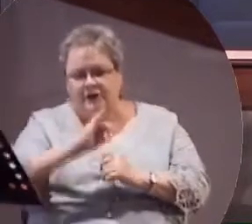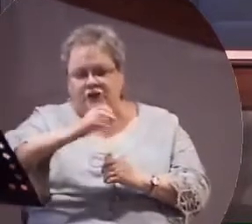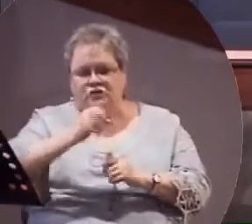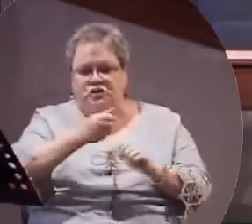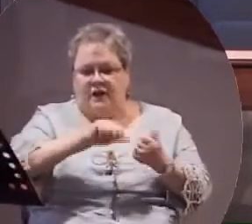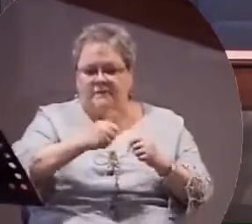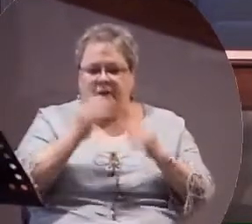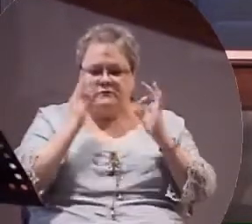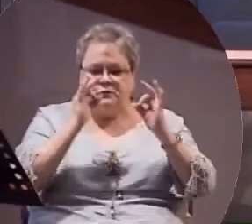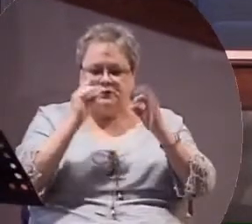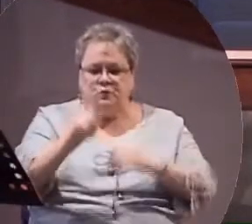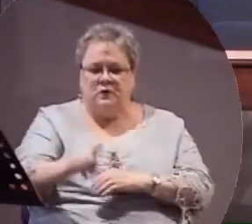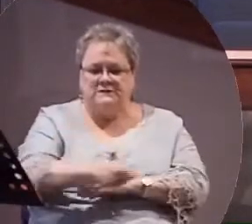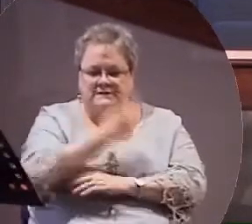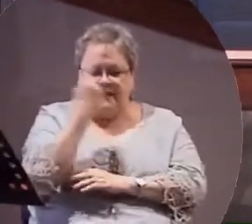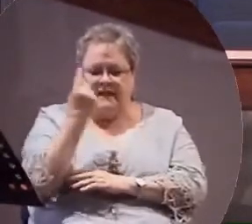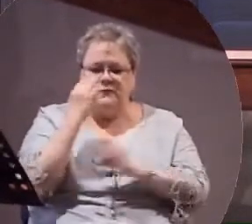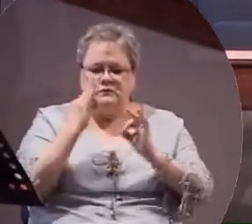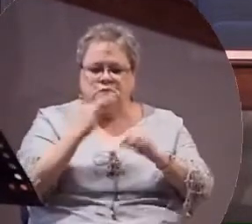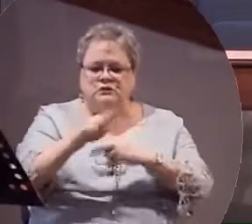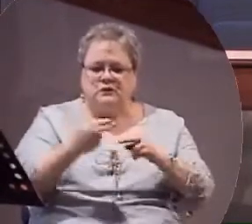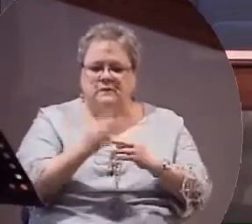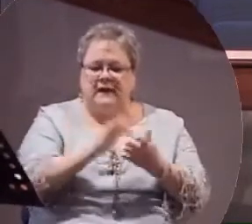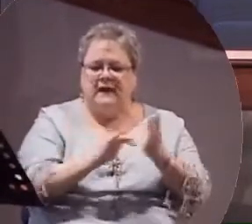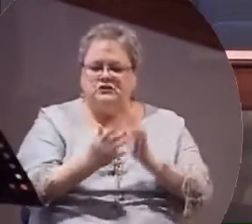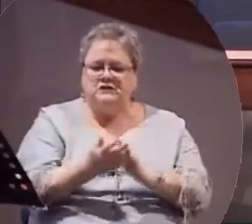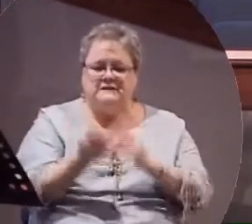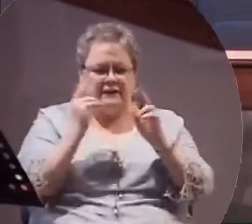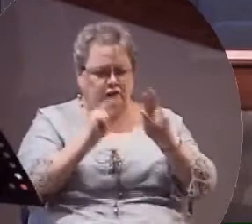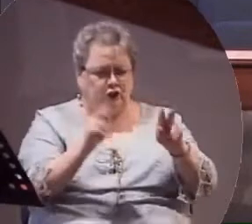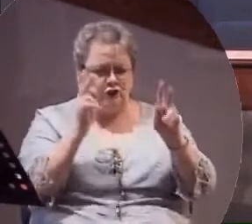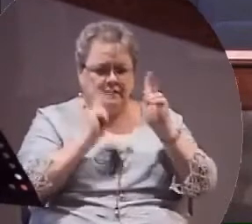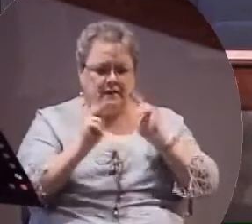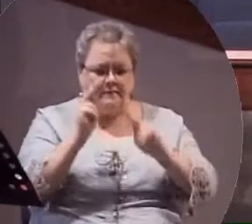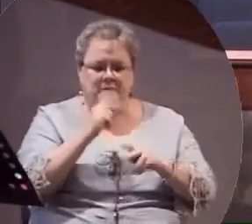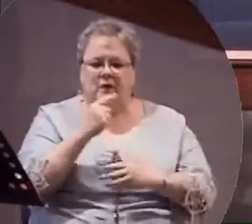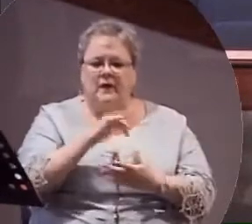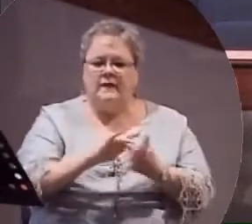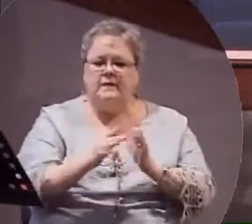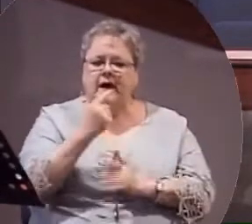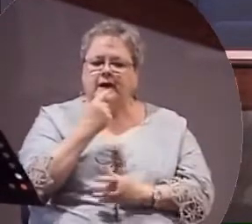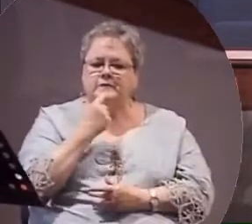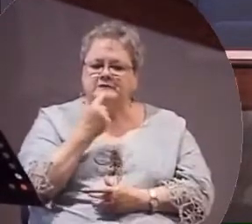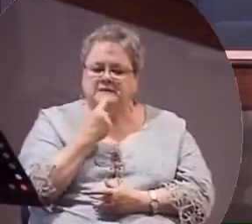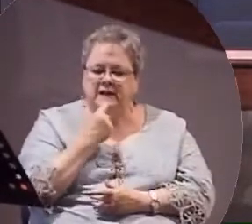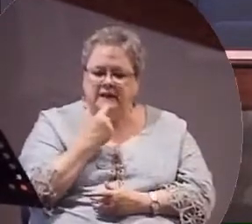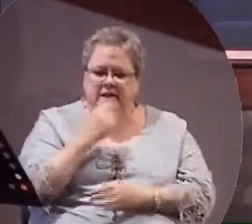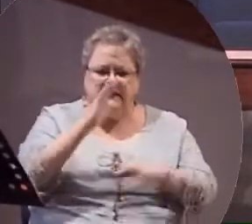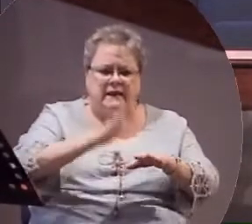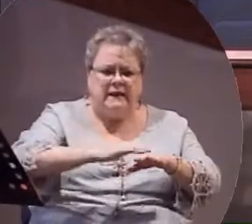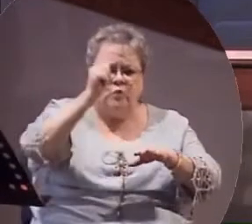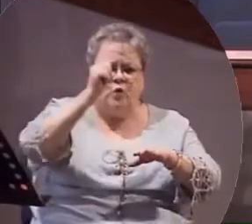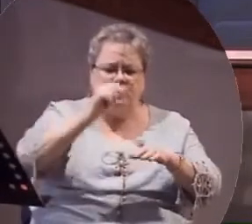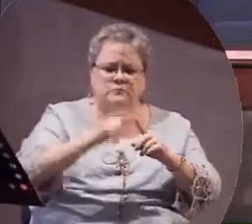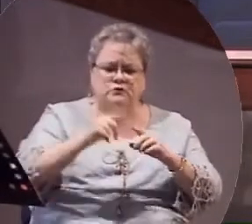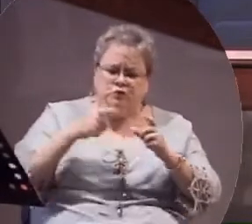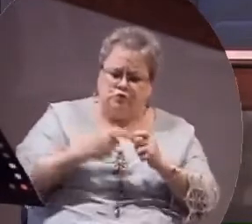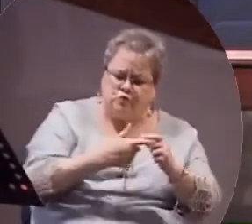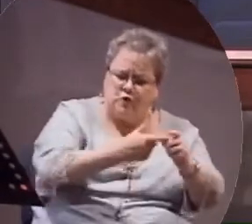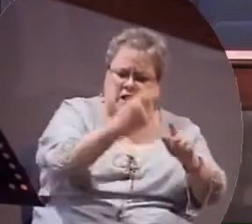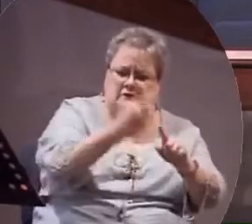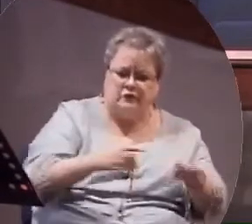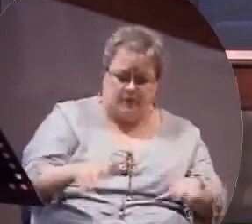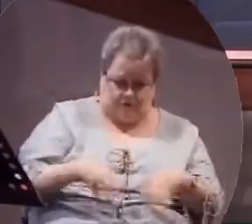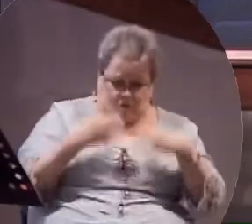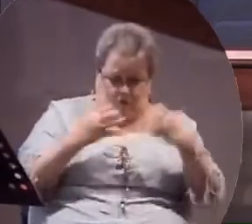Baptist was preaching one day, and he was preaching about Jesus, and he looked at people, and the Bible said that he warned them to flee from the wrath